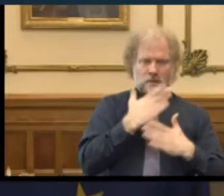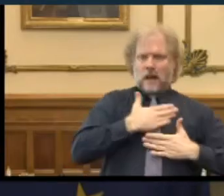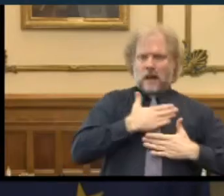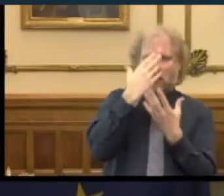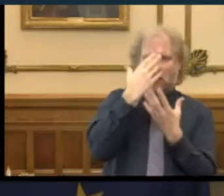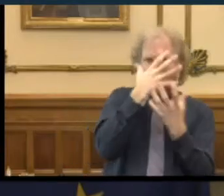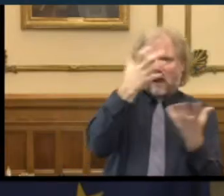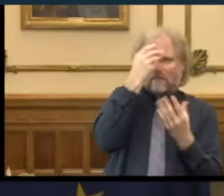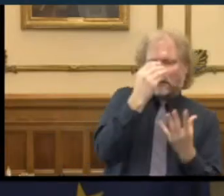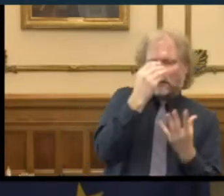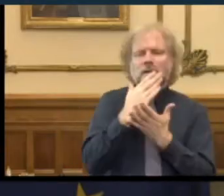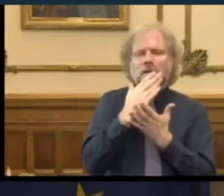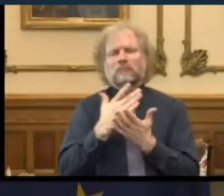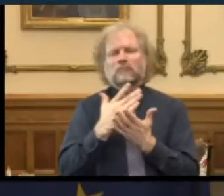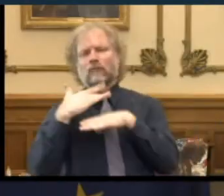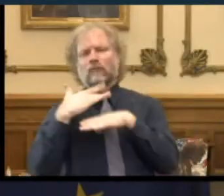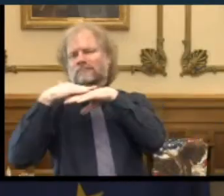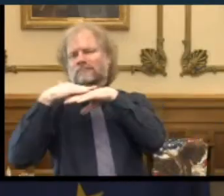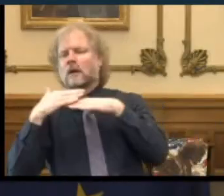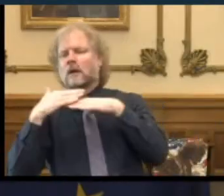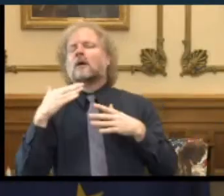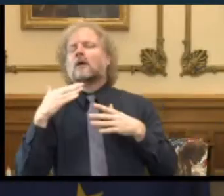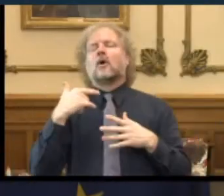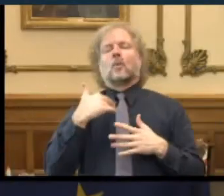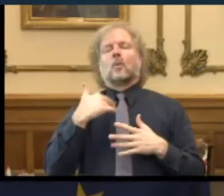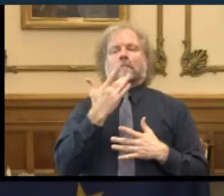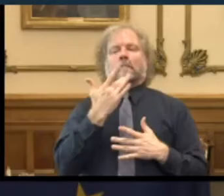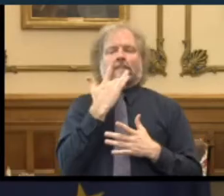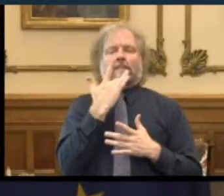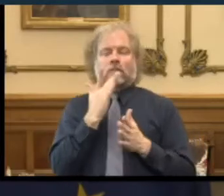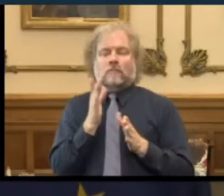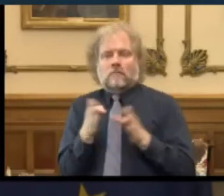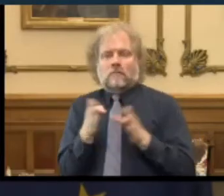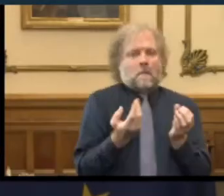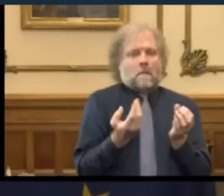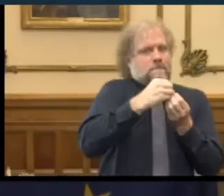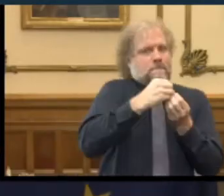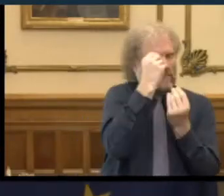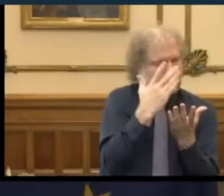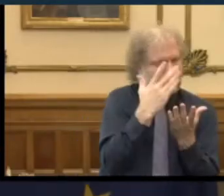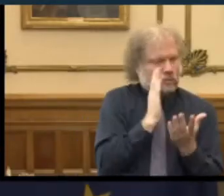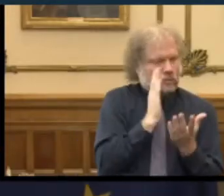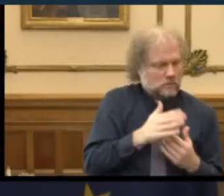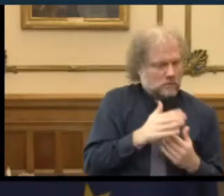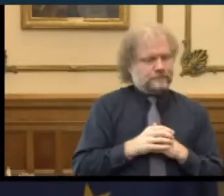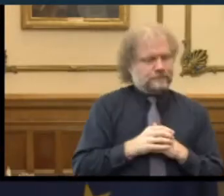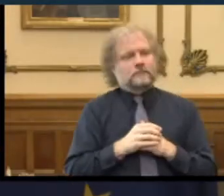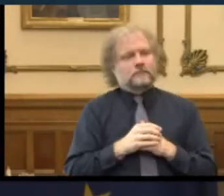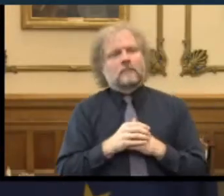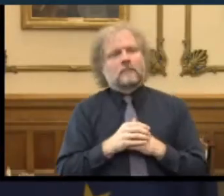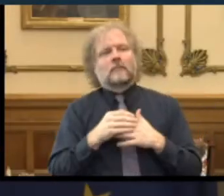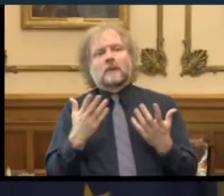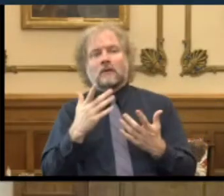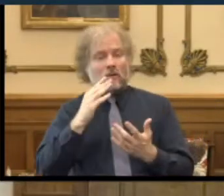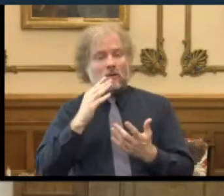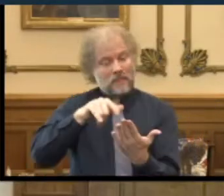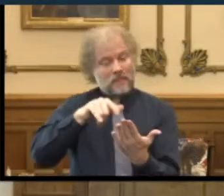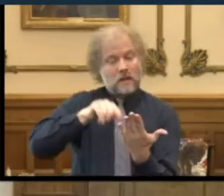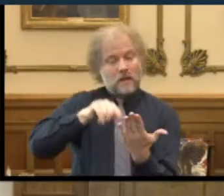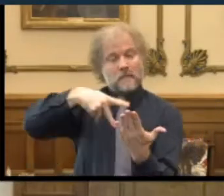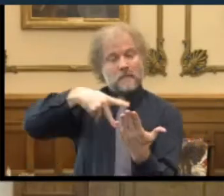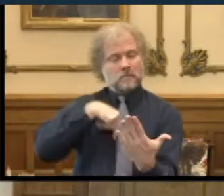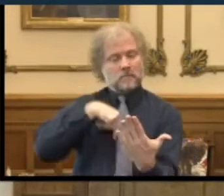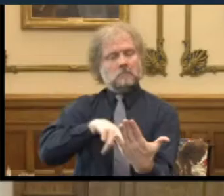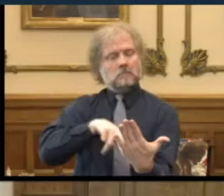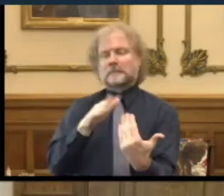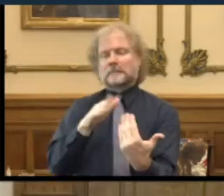we're going to constantly err on more rather than less. And in this, regard, a map is very easy for me to